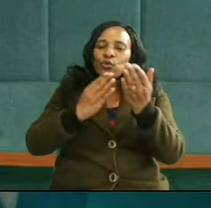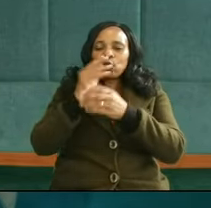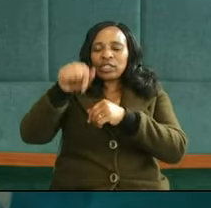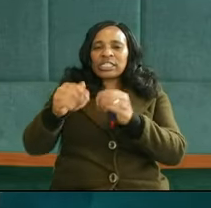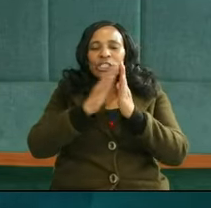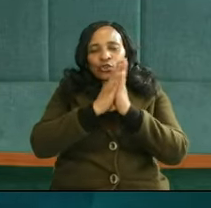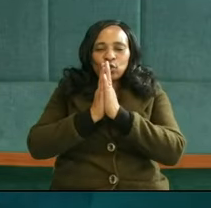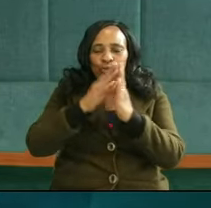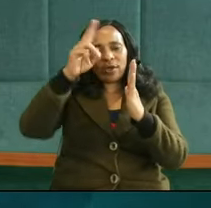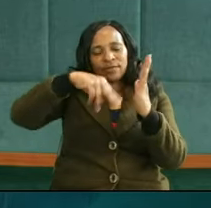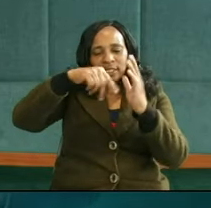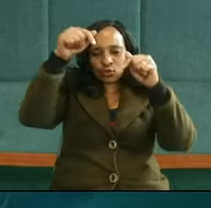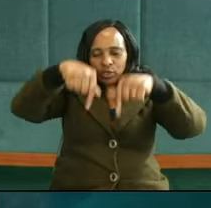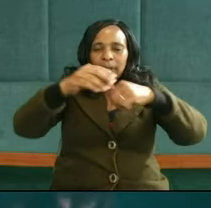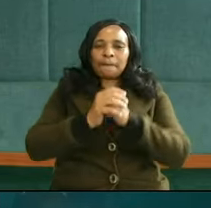today that